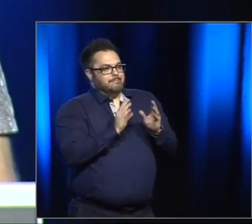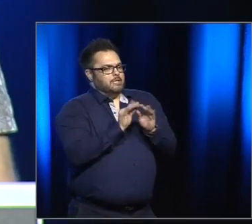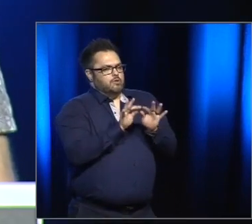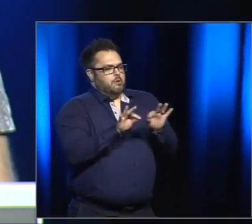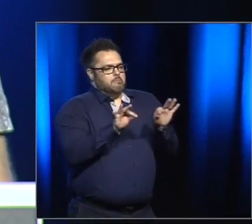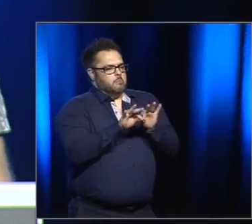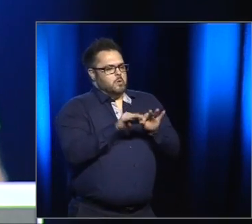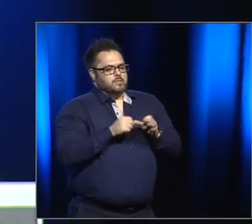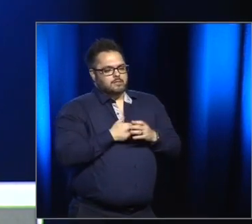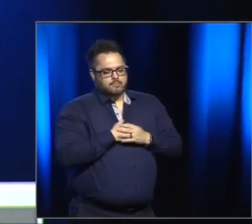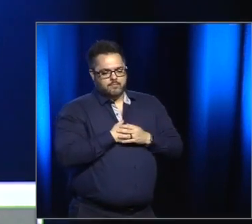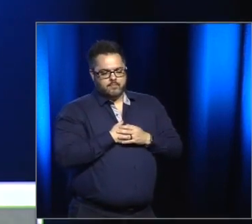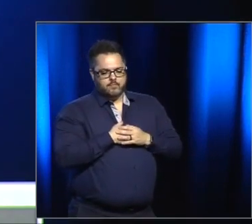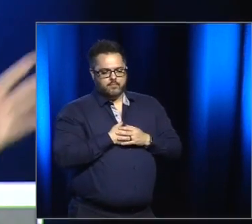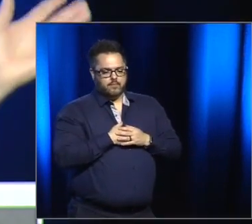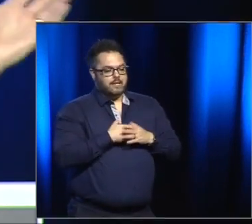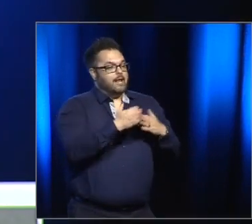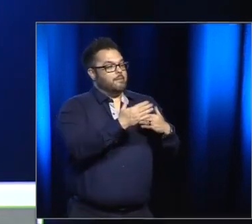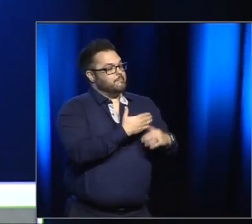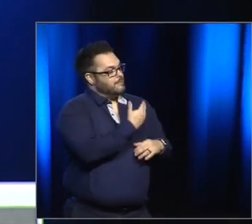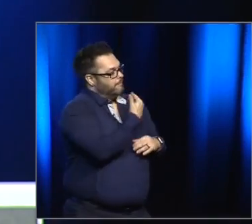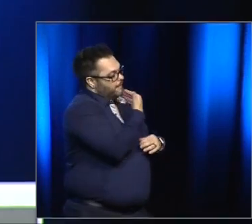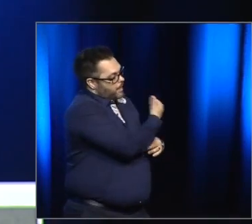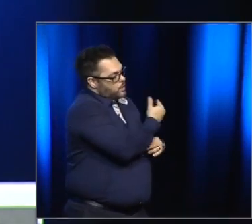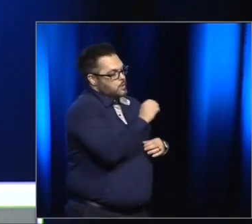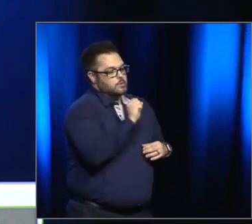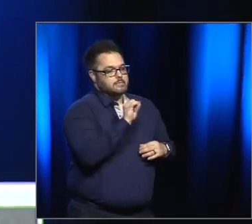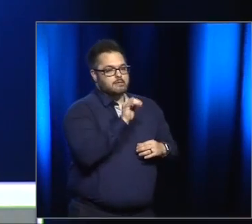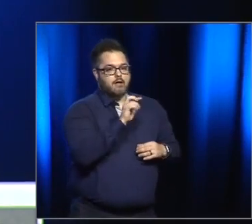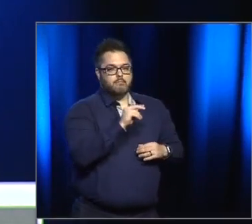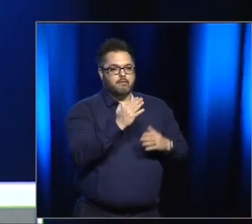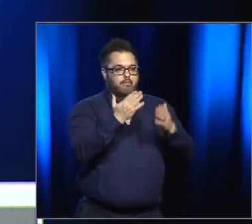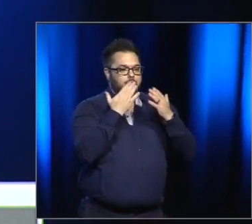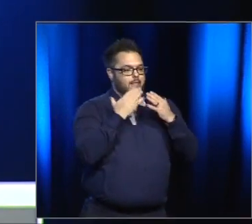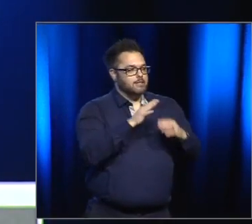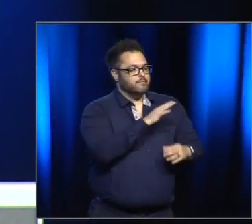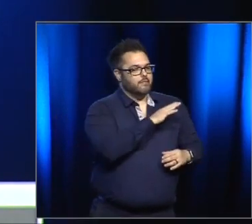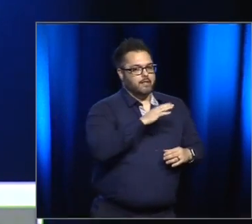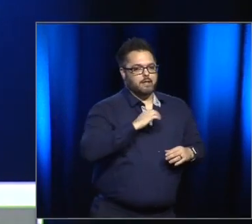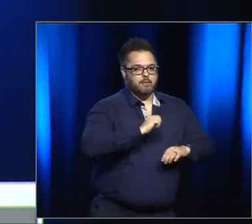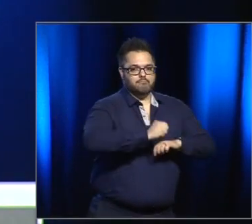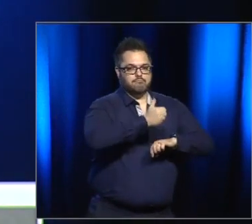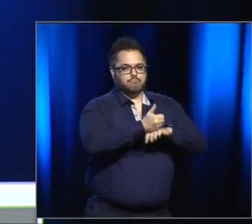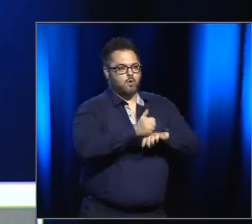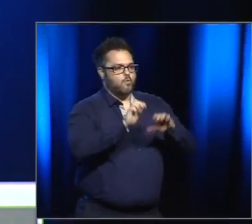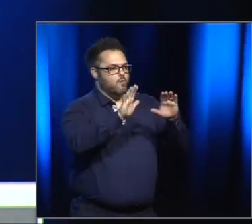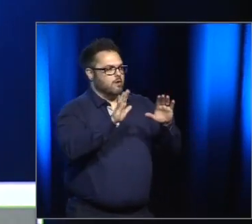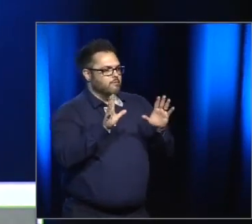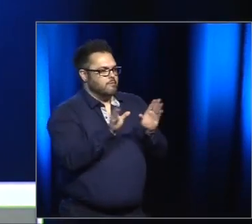a complete cracker. So, Simon, thank you. Thanks to the committee for organising such a great meeting.